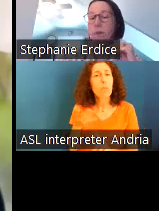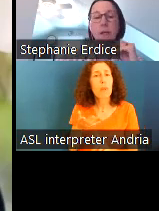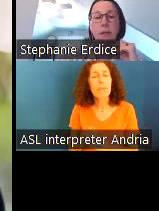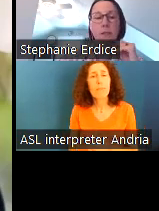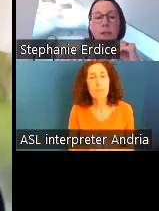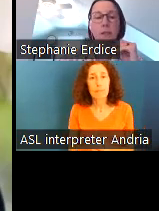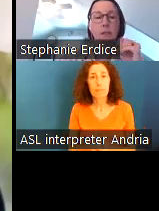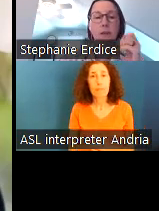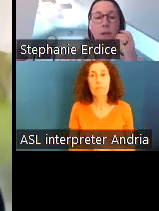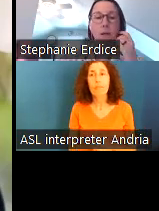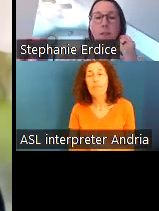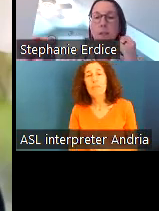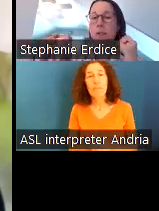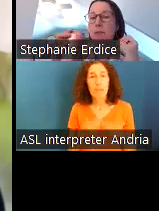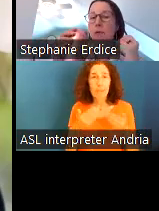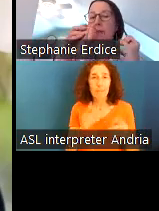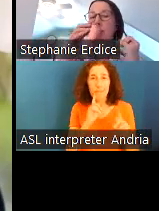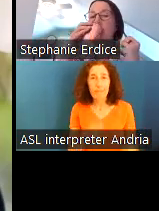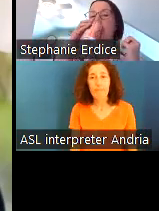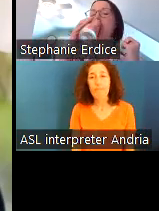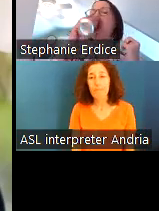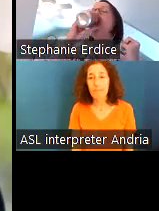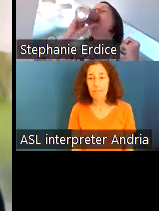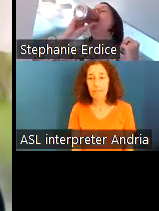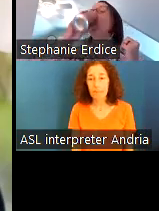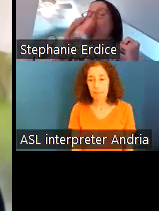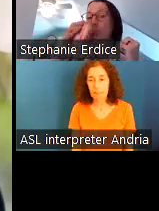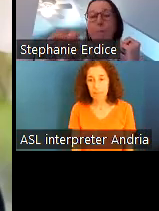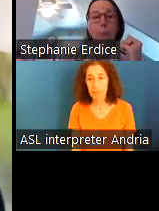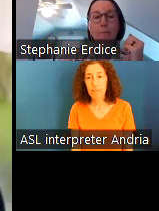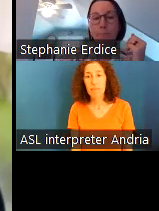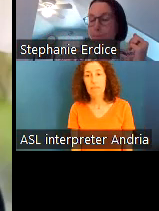I'll give you a second to put some more in the chat.